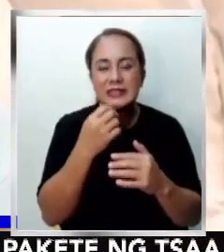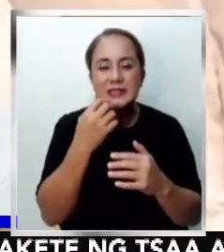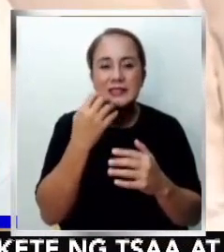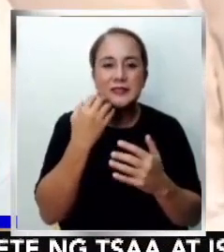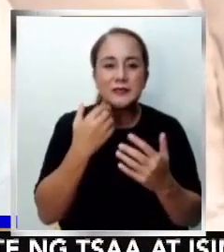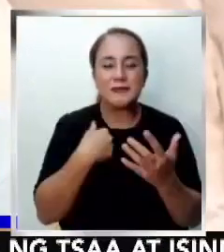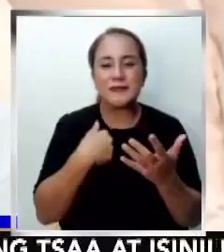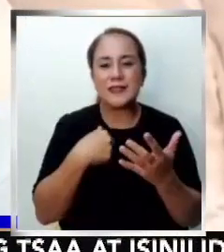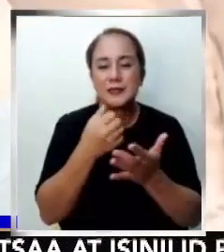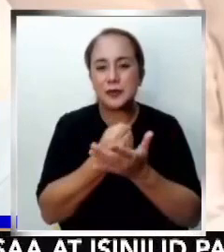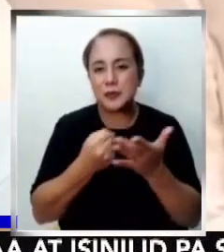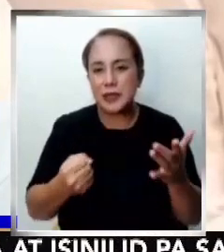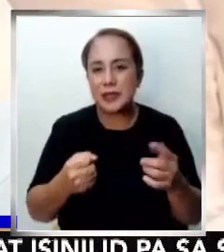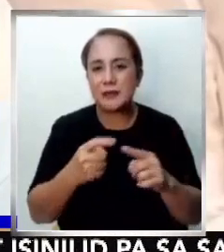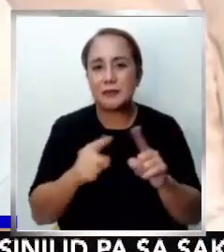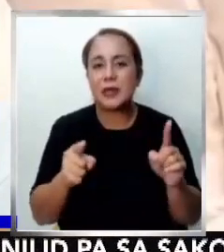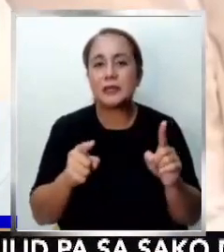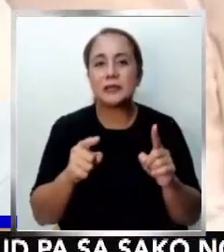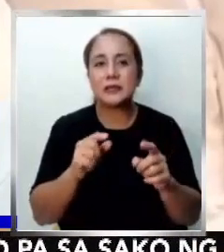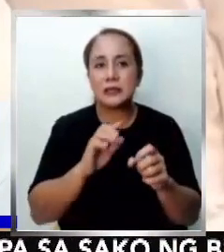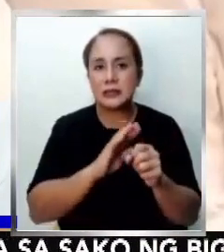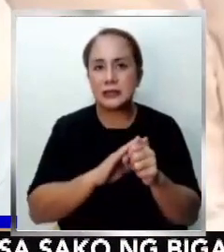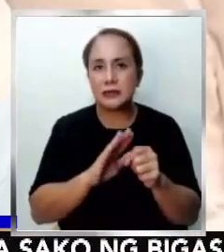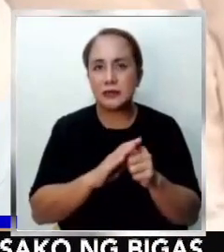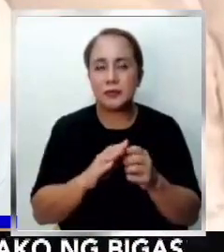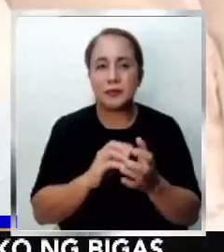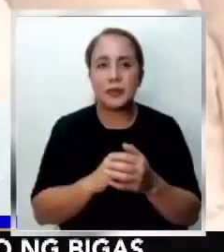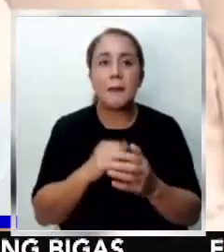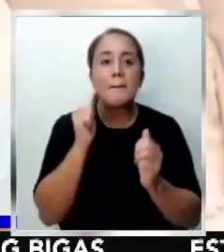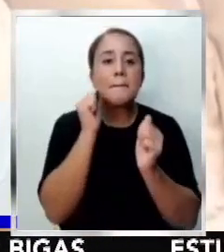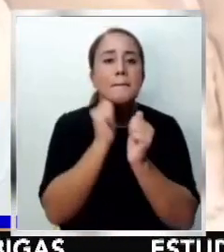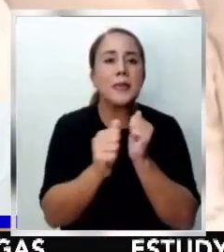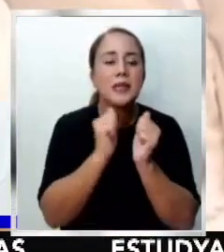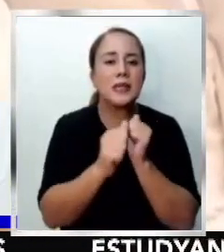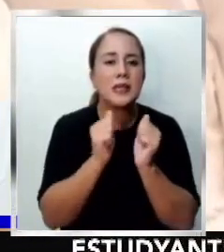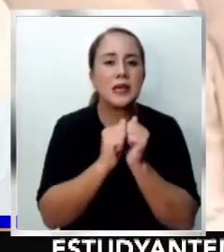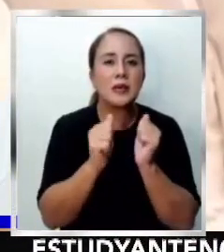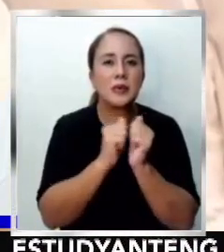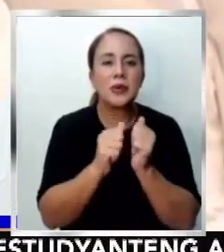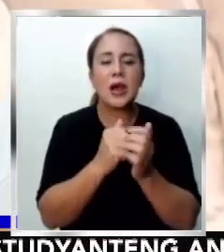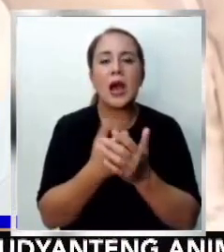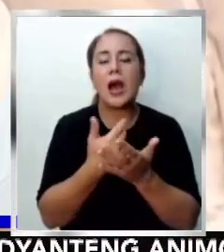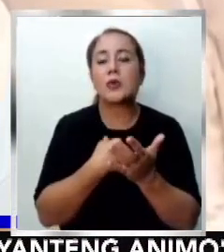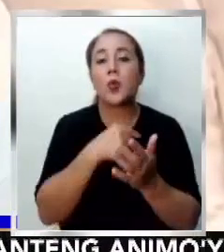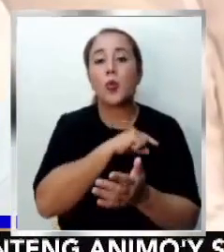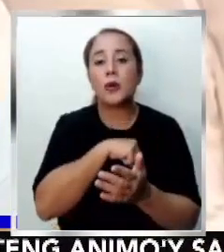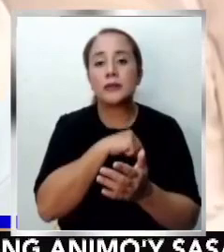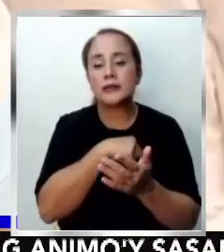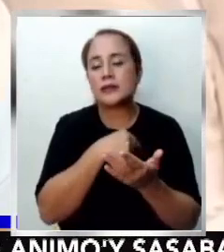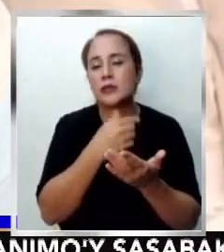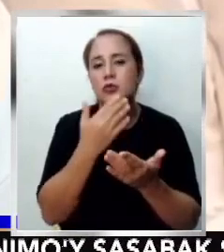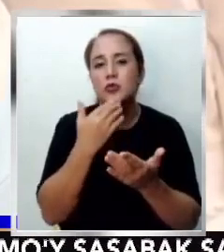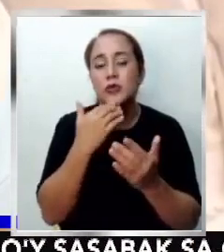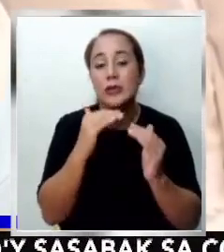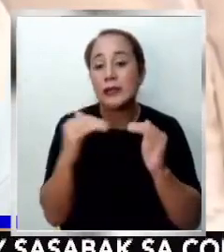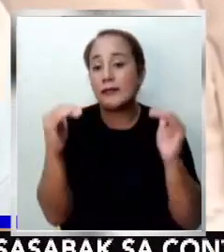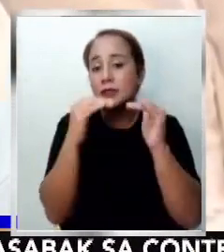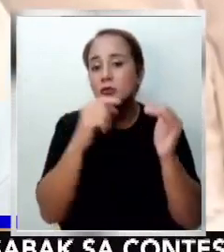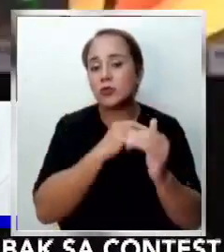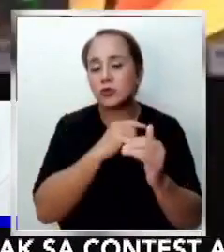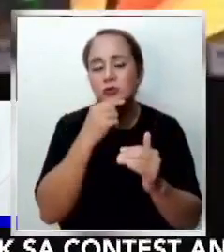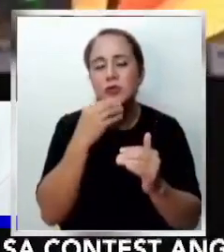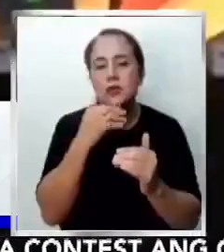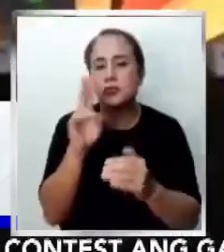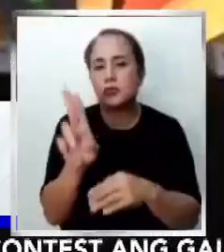So, butler's grade. So meaning it's the grade of sugar that's being used by the